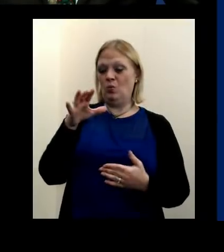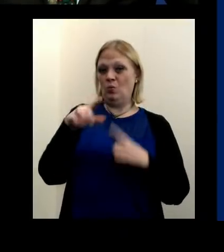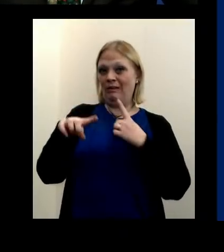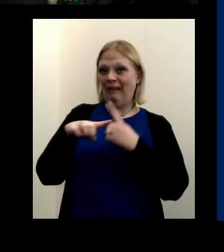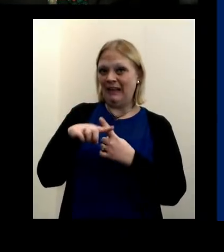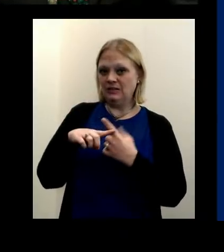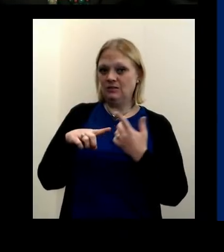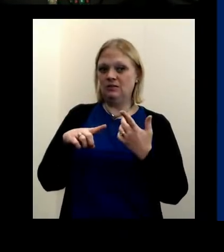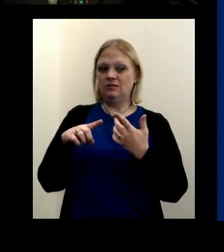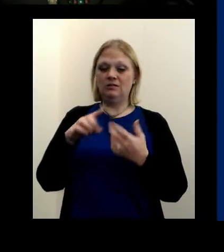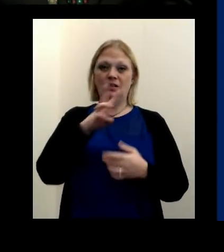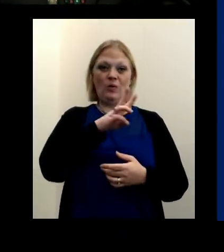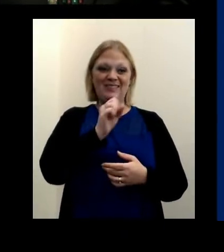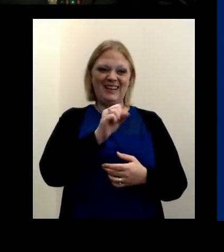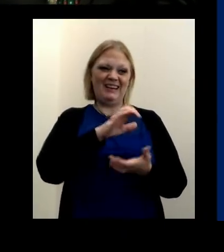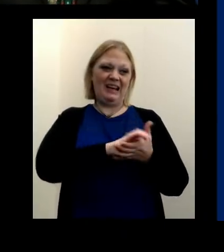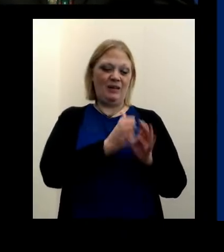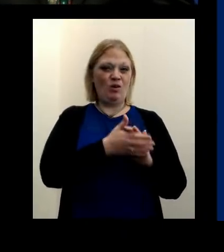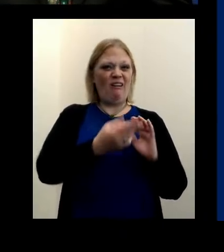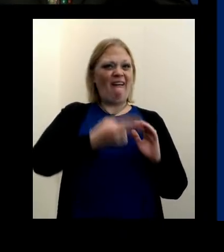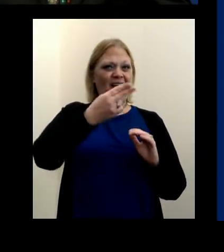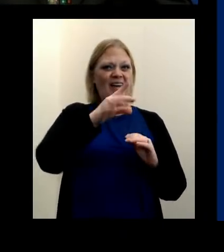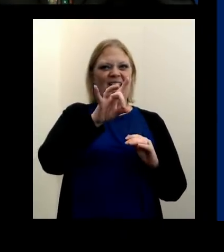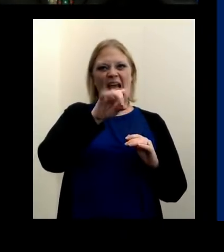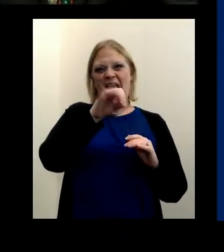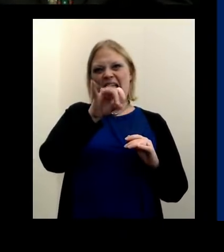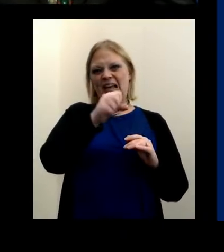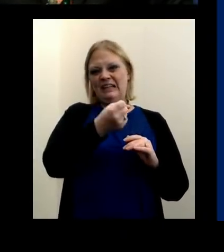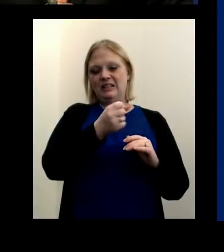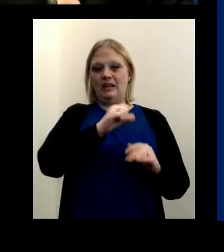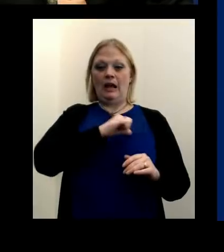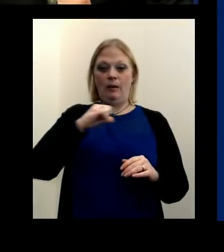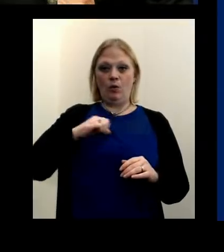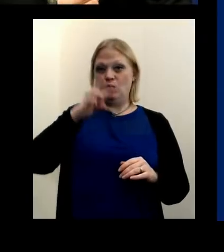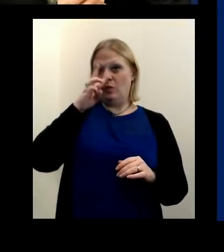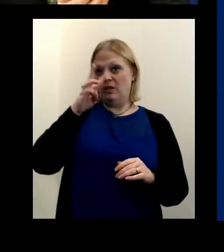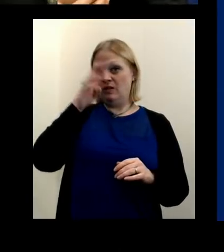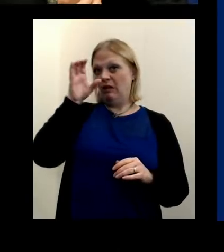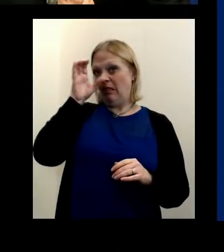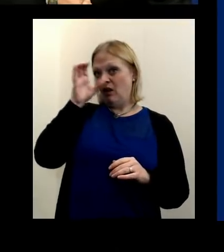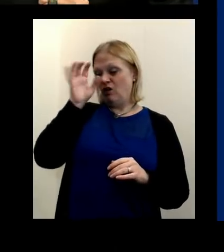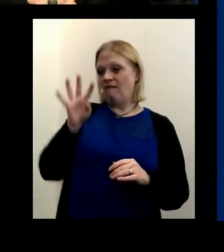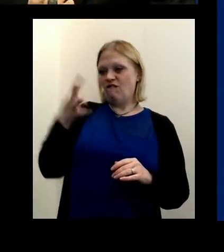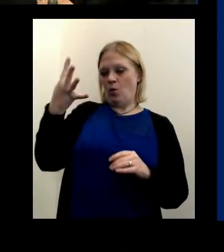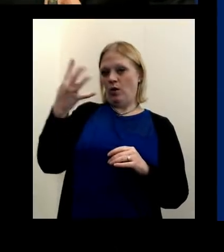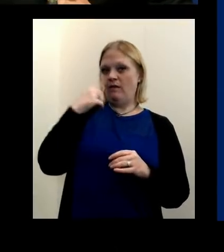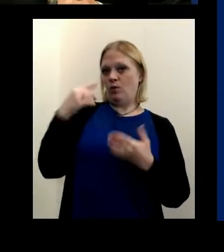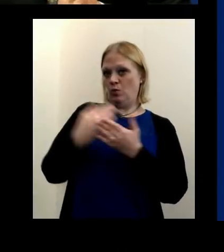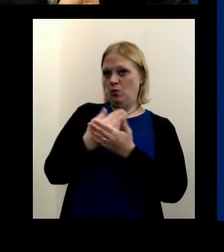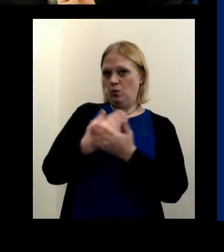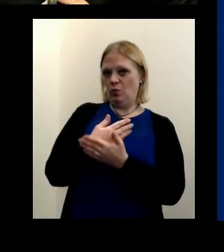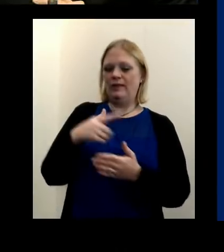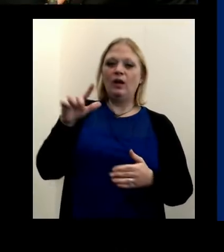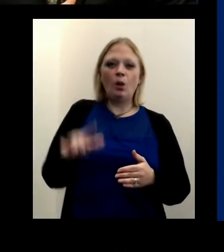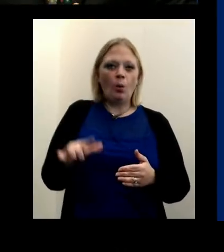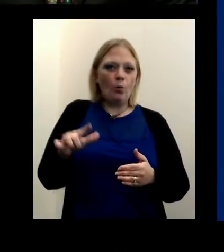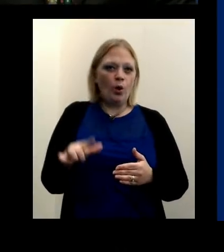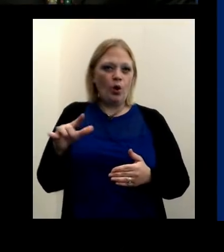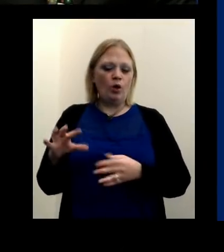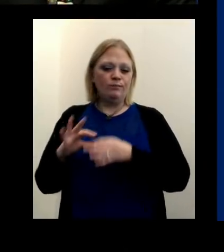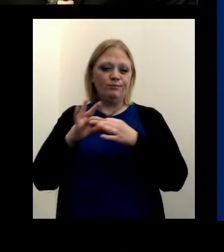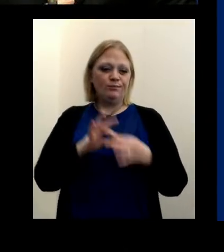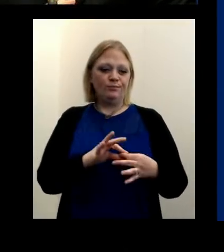West Seneca and Hamburg are pretty high in the 80s, while Amherst, Williamsville, and Clarence are fourth with new cases. They are lower with regards